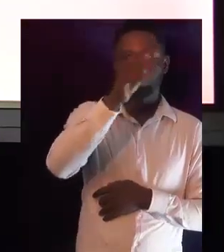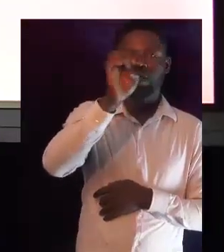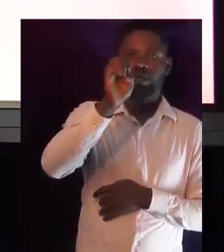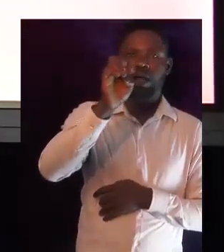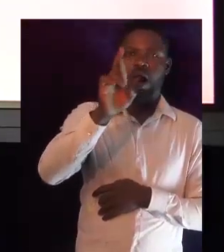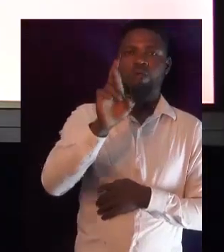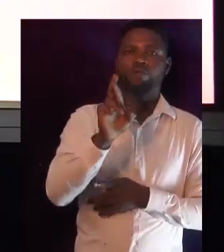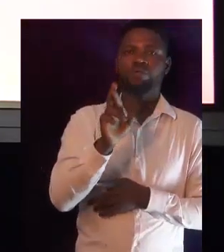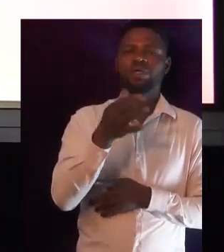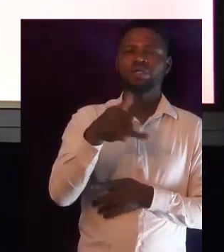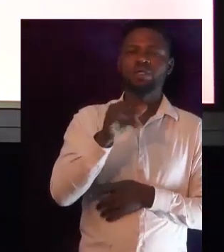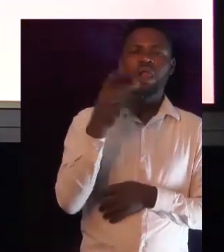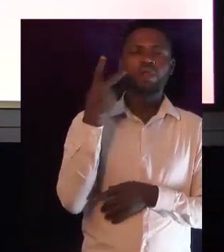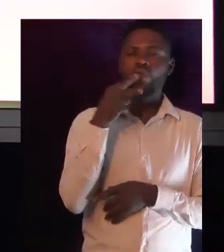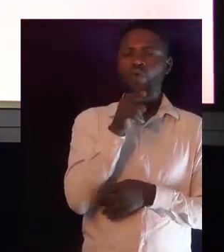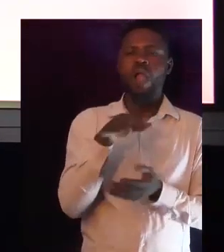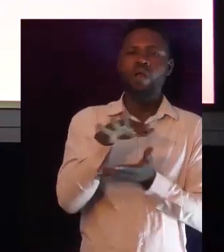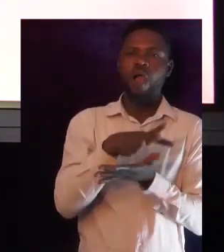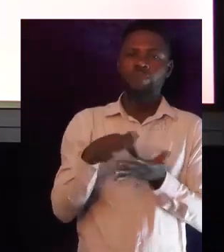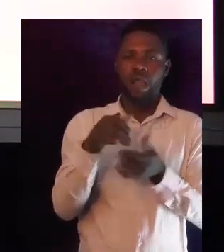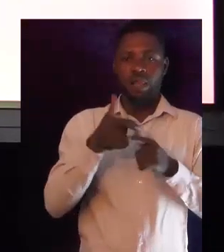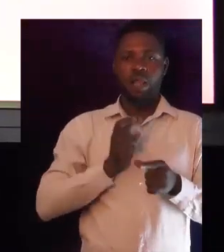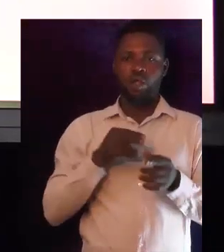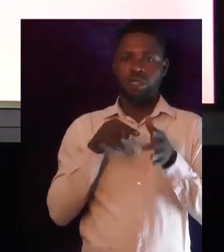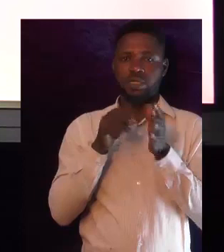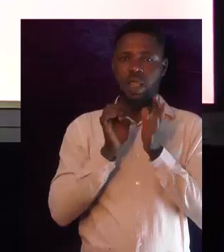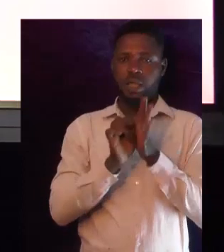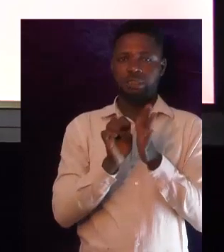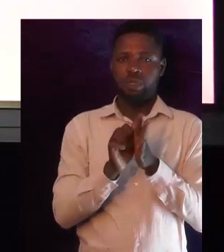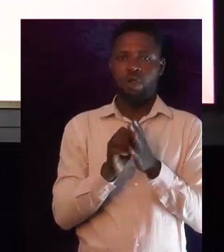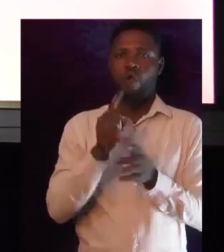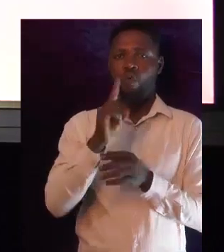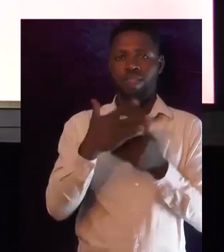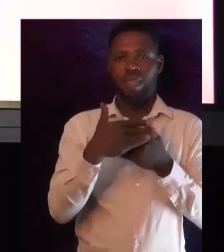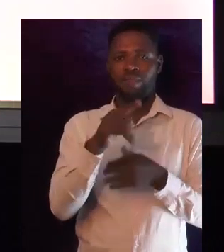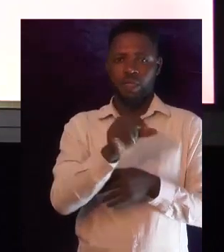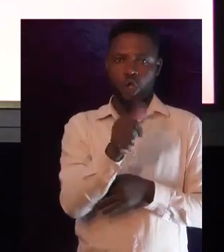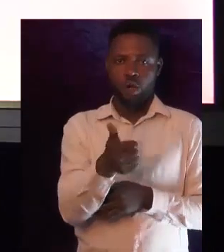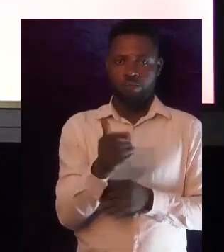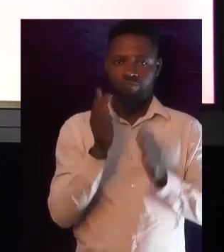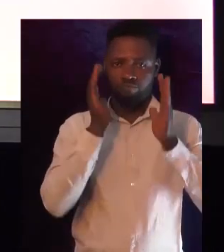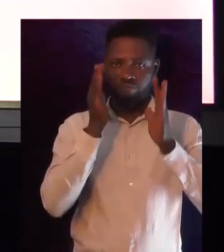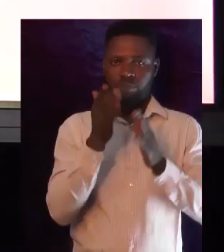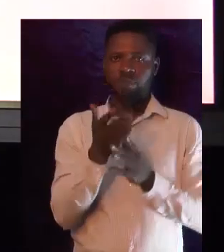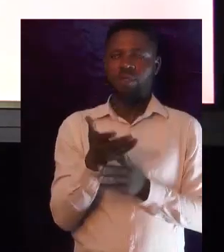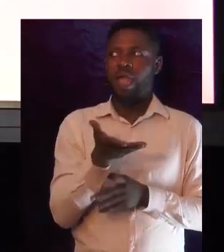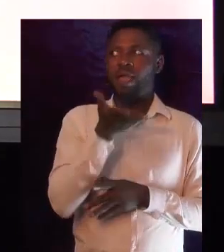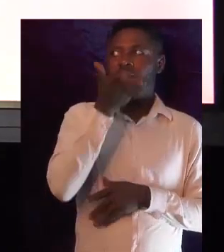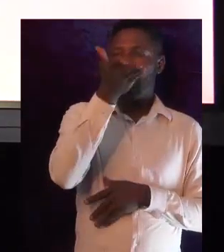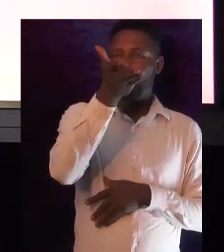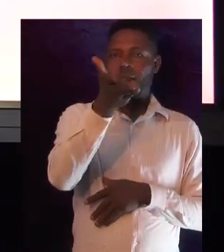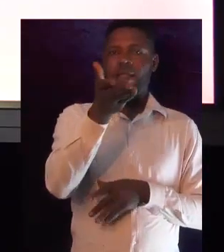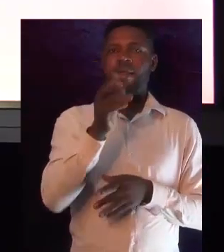They look confusing. Now, let's explain it one after the other.